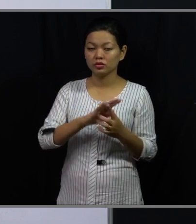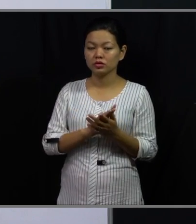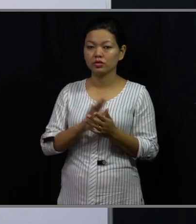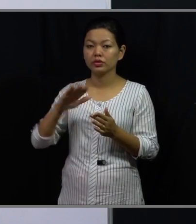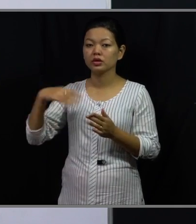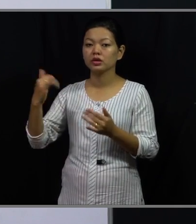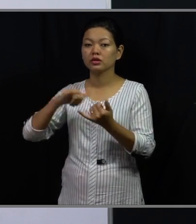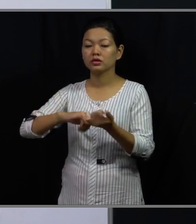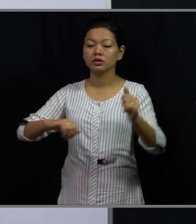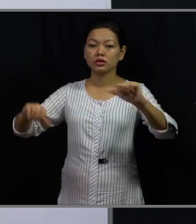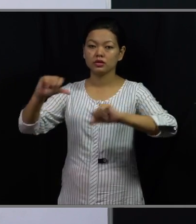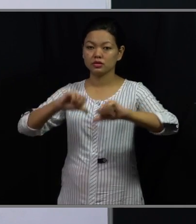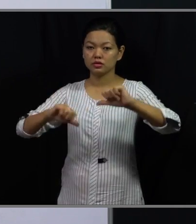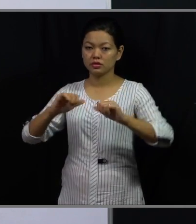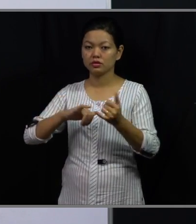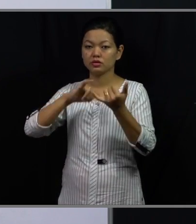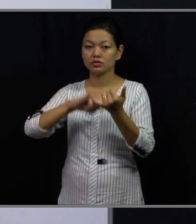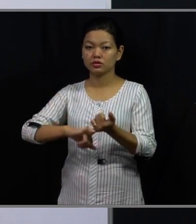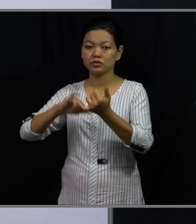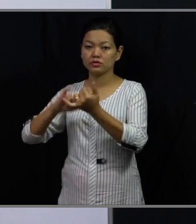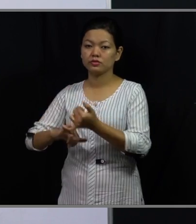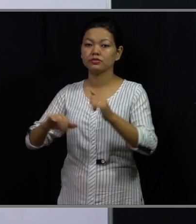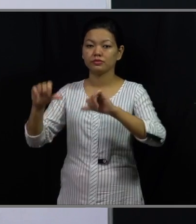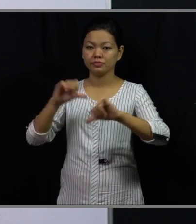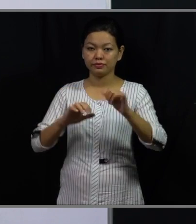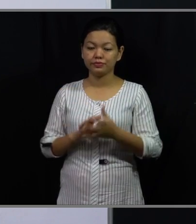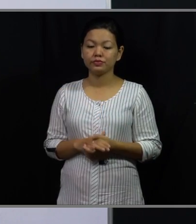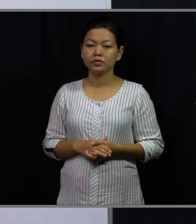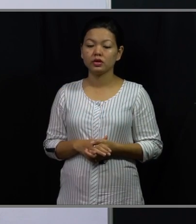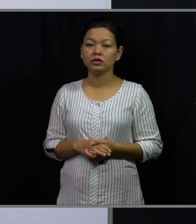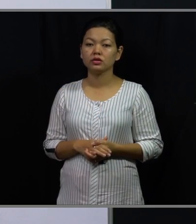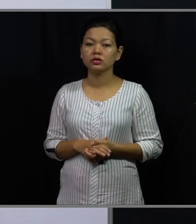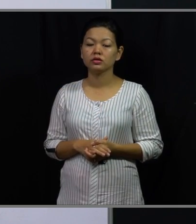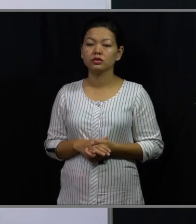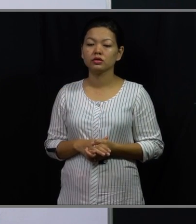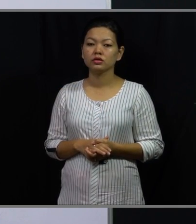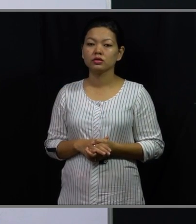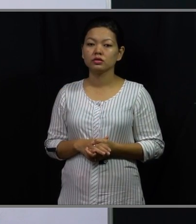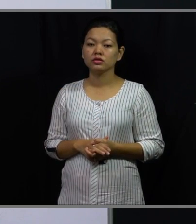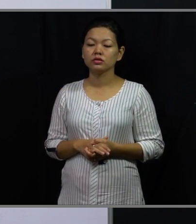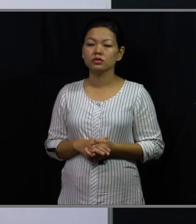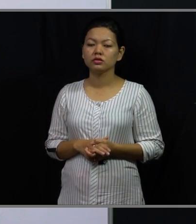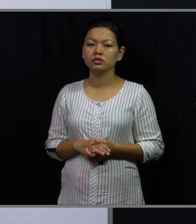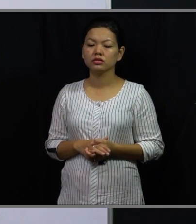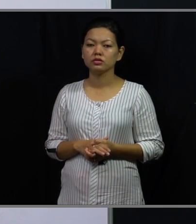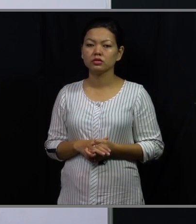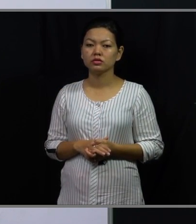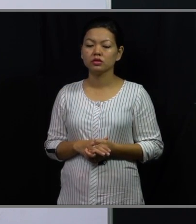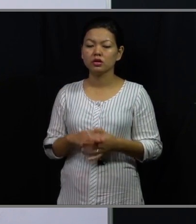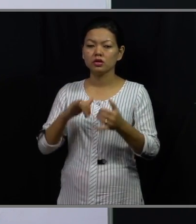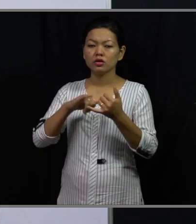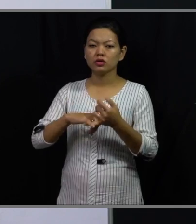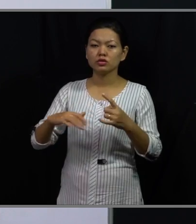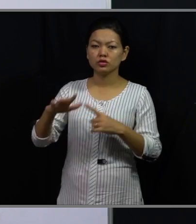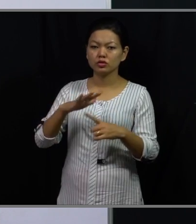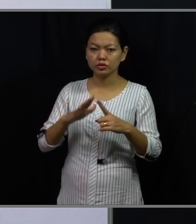social sciences. What is the relationship of sociology with other social sciences? As we all know, sociology